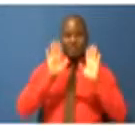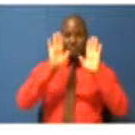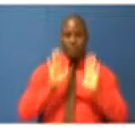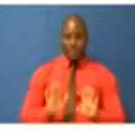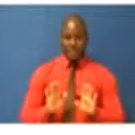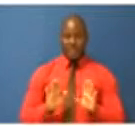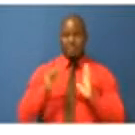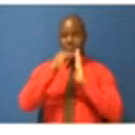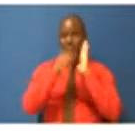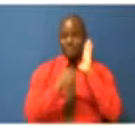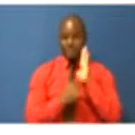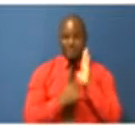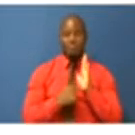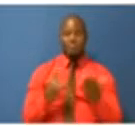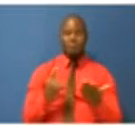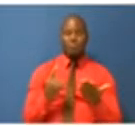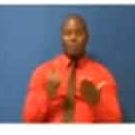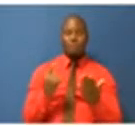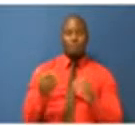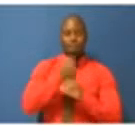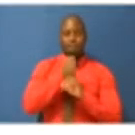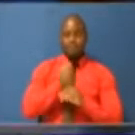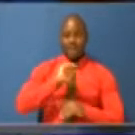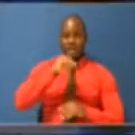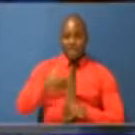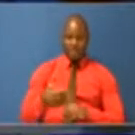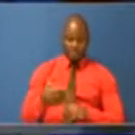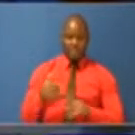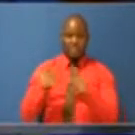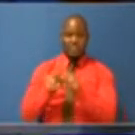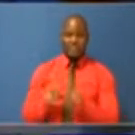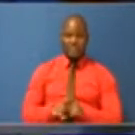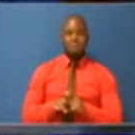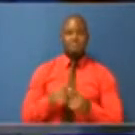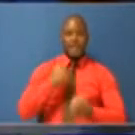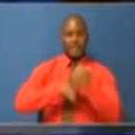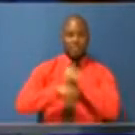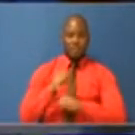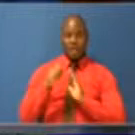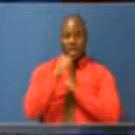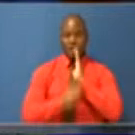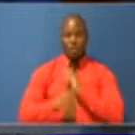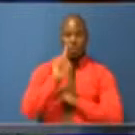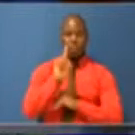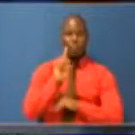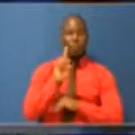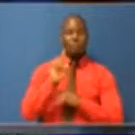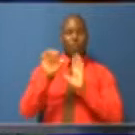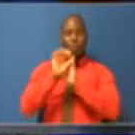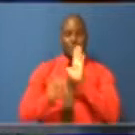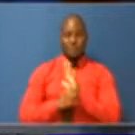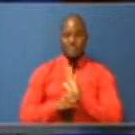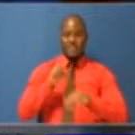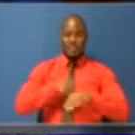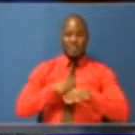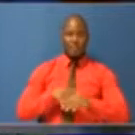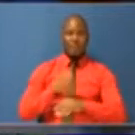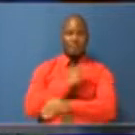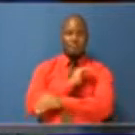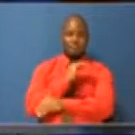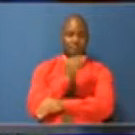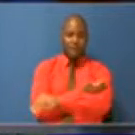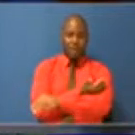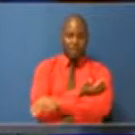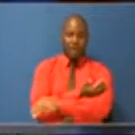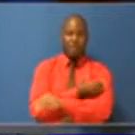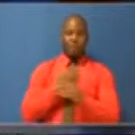important since they hold the key to city hall and in exercising article one of the constitution since the sovereignty